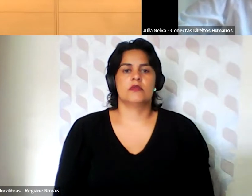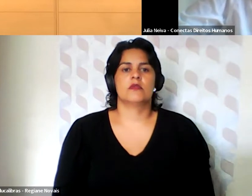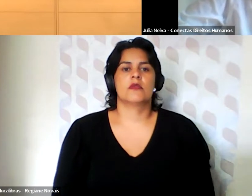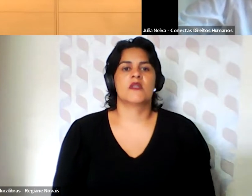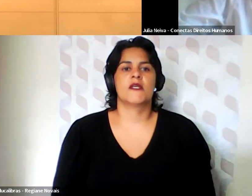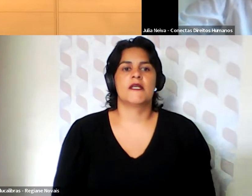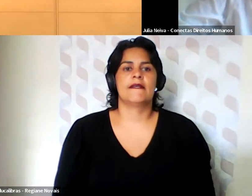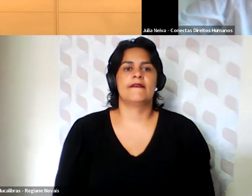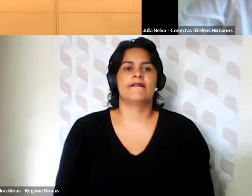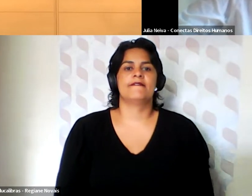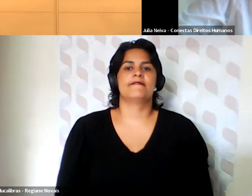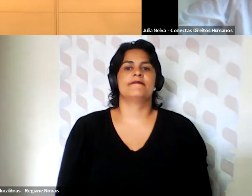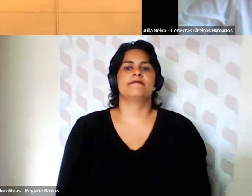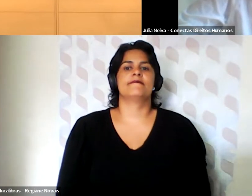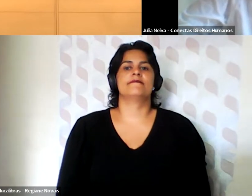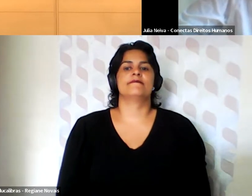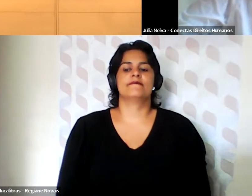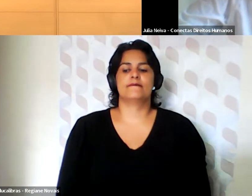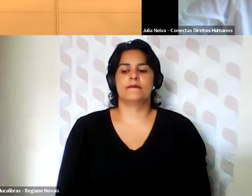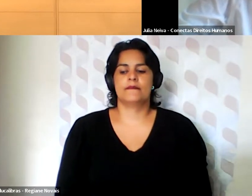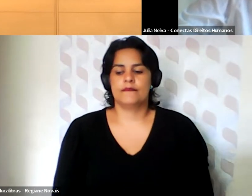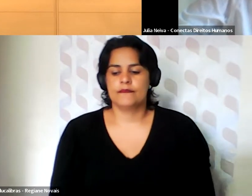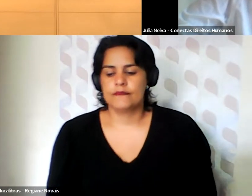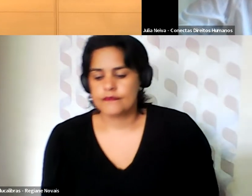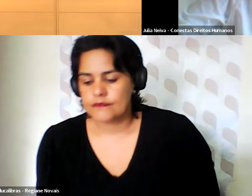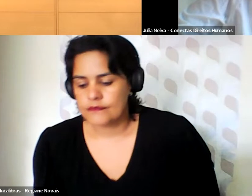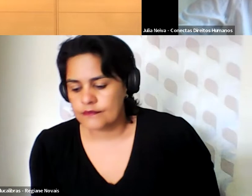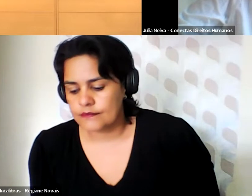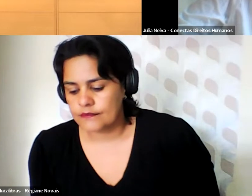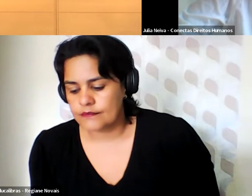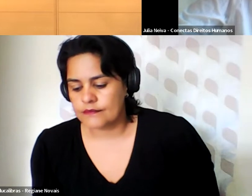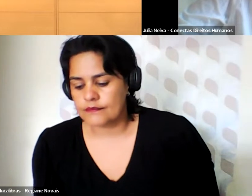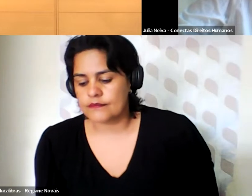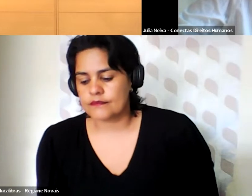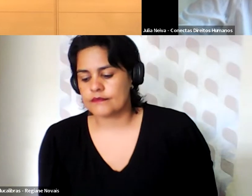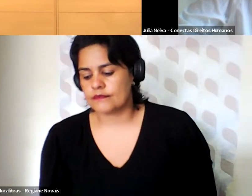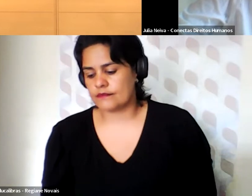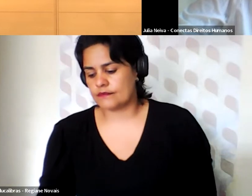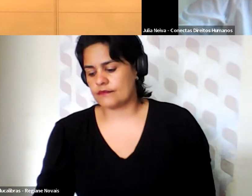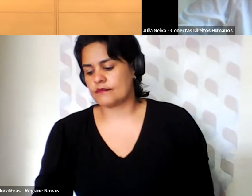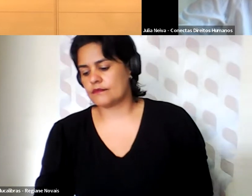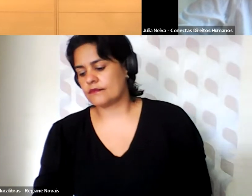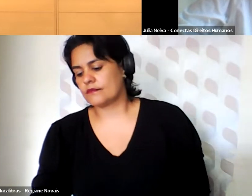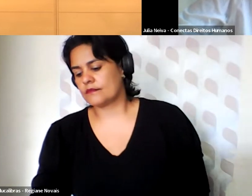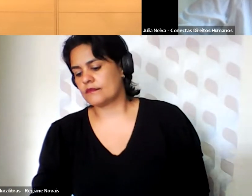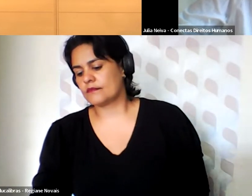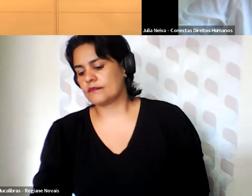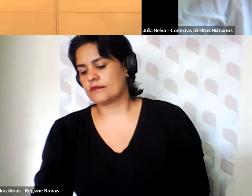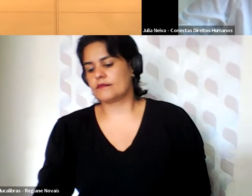during the democracy process in every country. So let's hear from Júlia